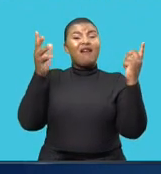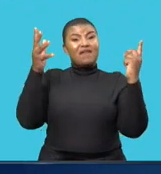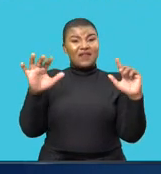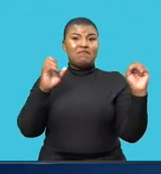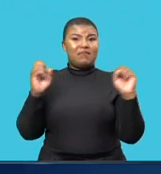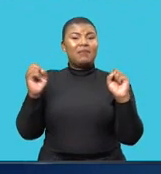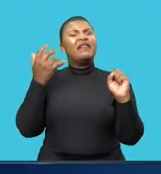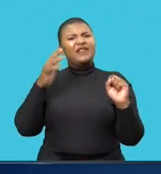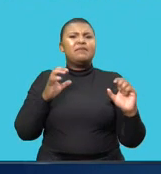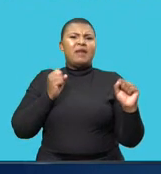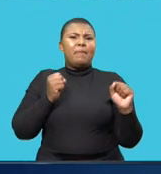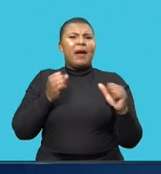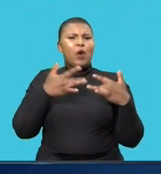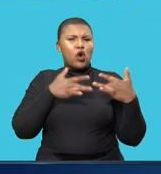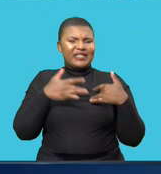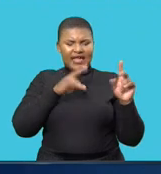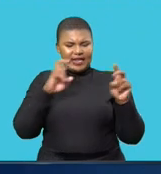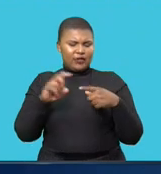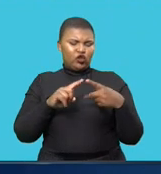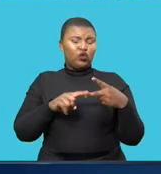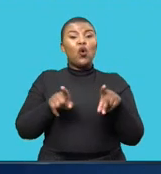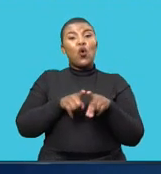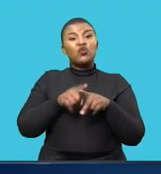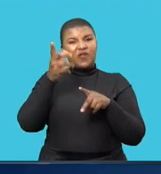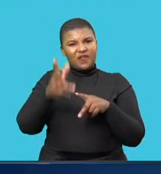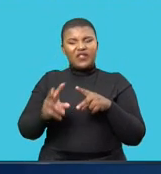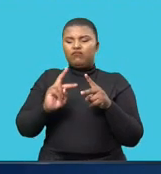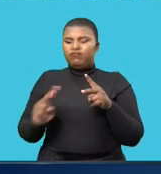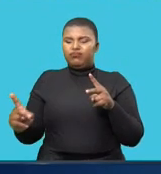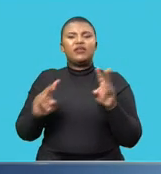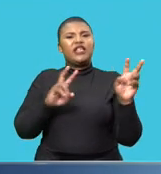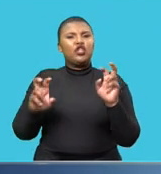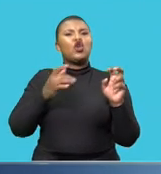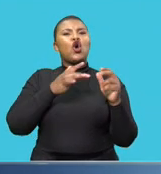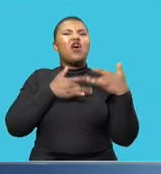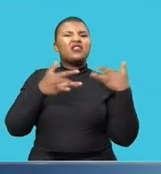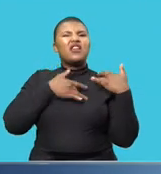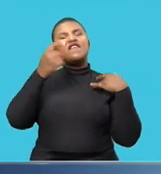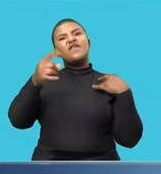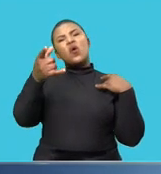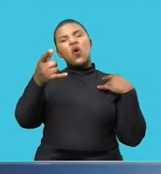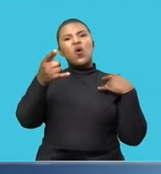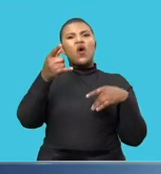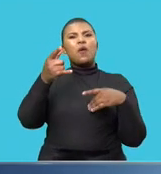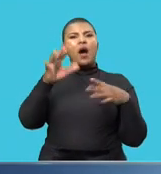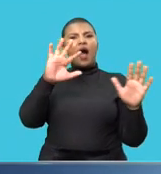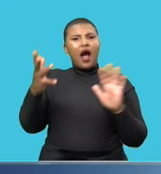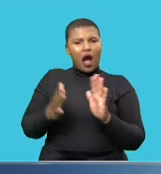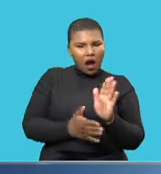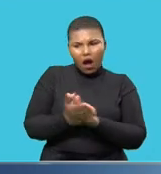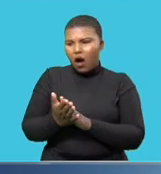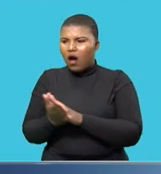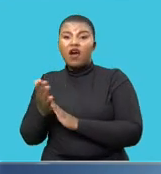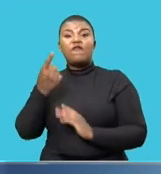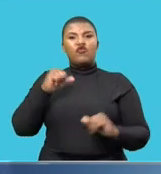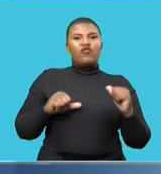of issues that are concerning, and they also give their stance on various issues concerning the direction of the Action SA